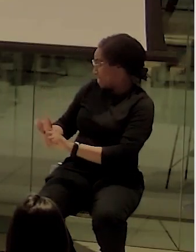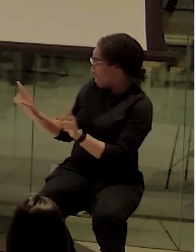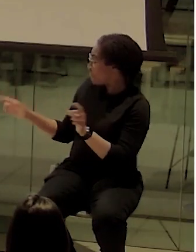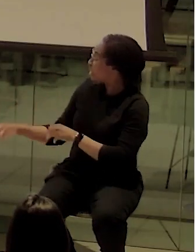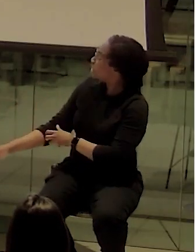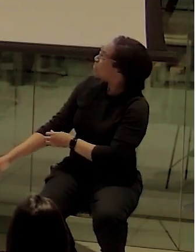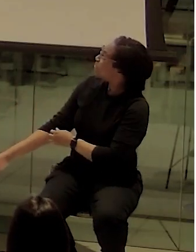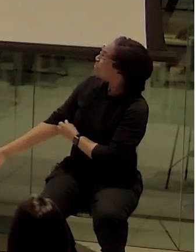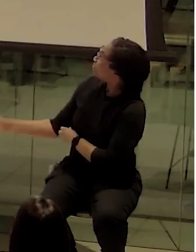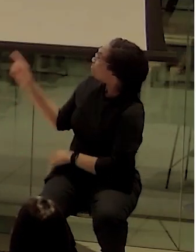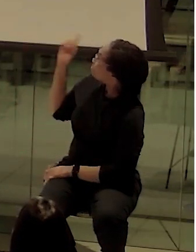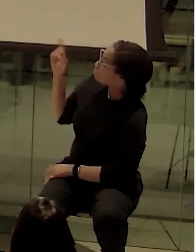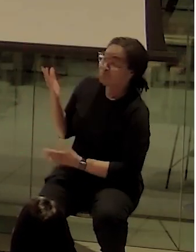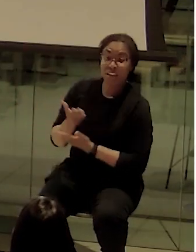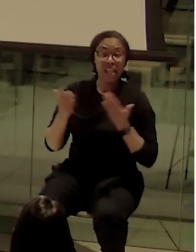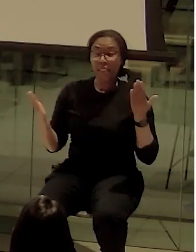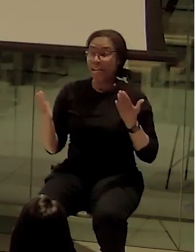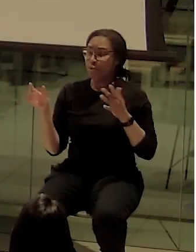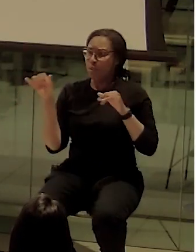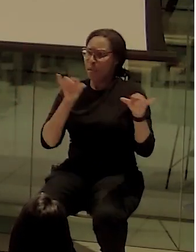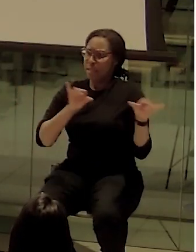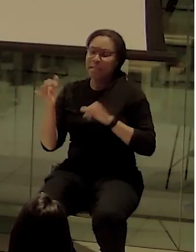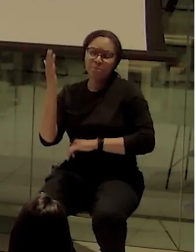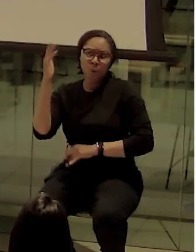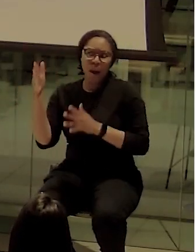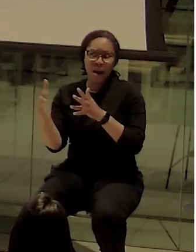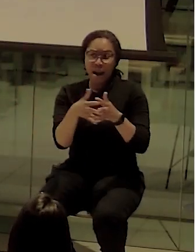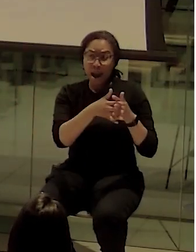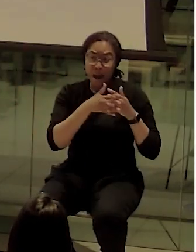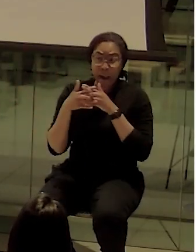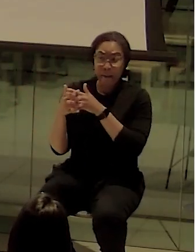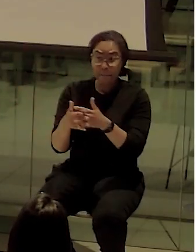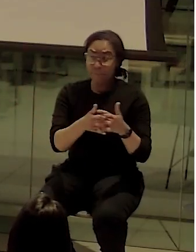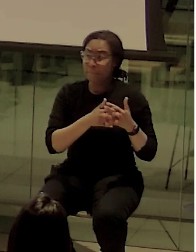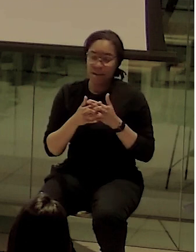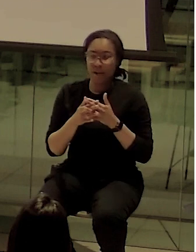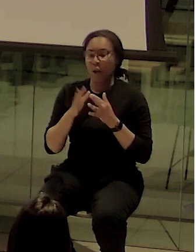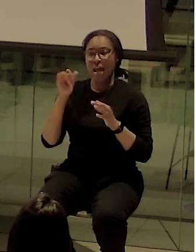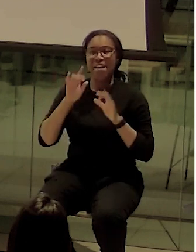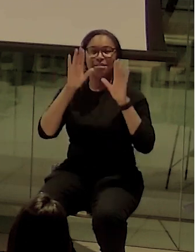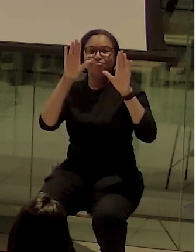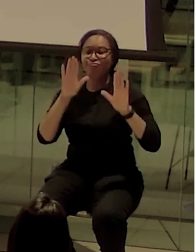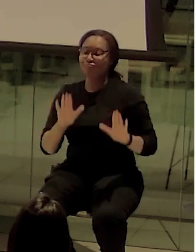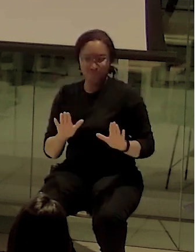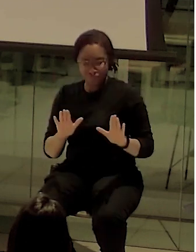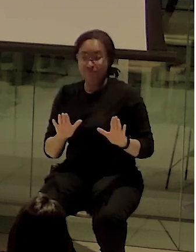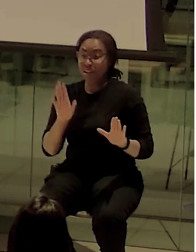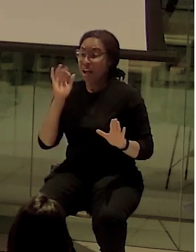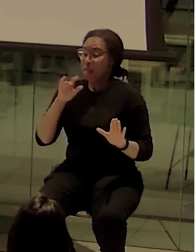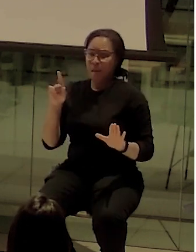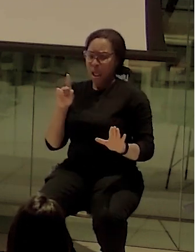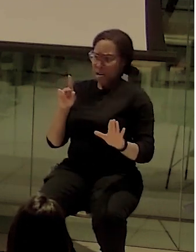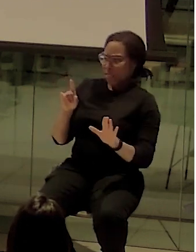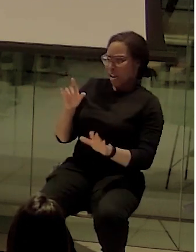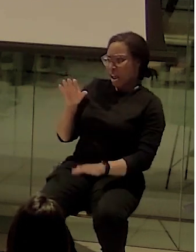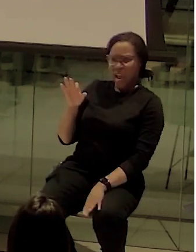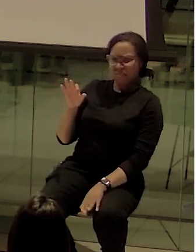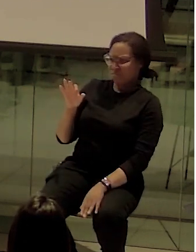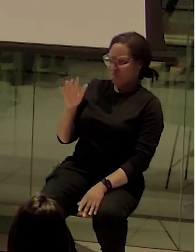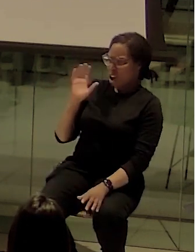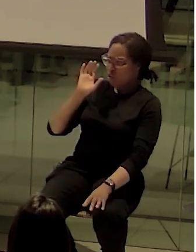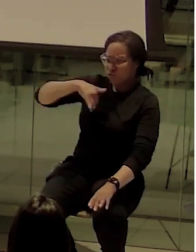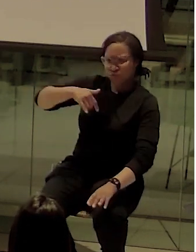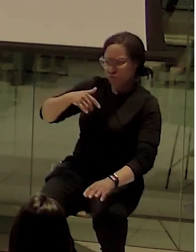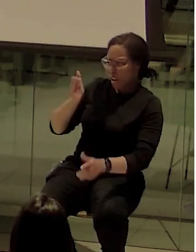Hill and the Owls wrote, "Things are not what they seem because America is literally incredible, fantastic. A freak show that is almost impossible